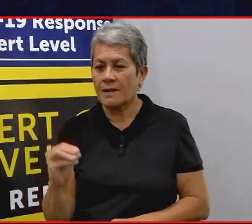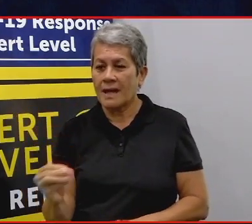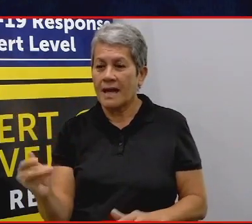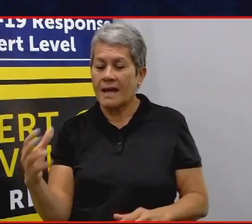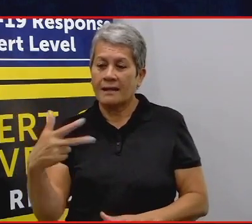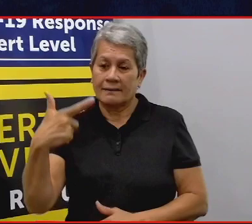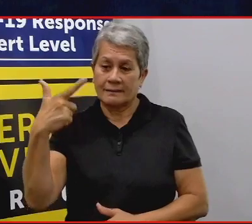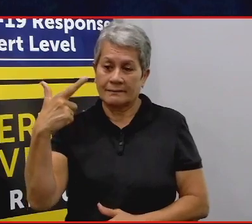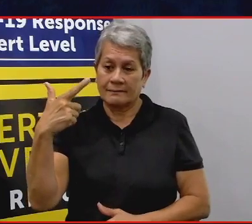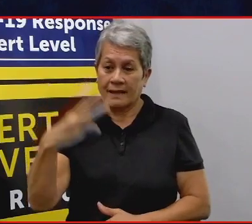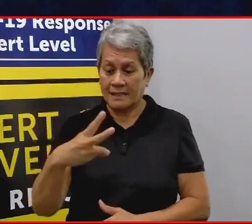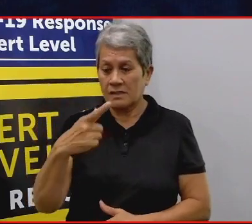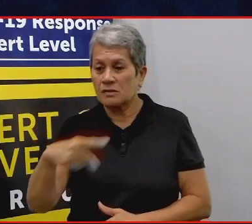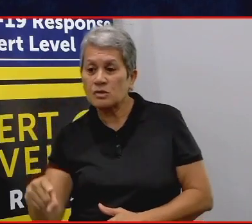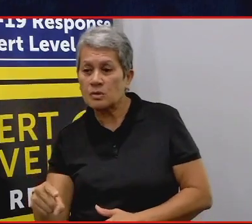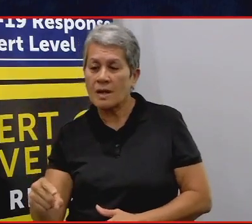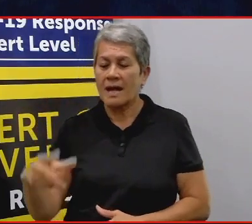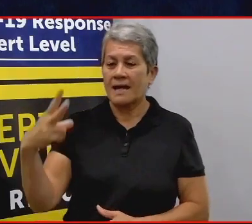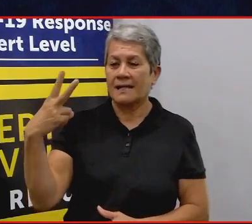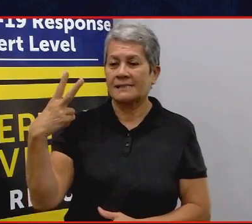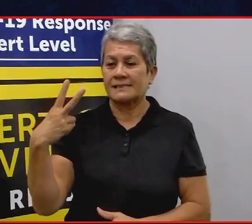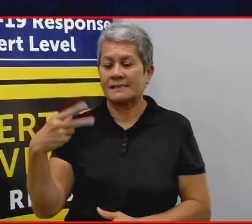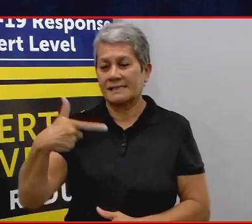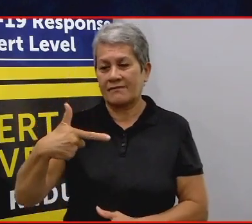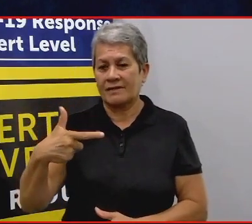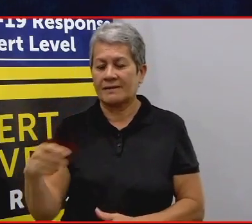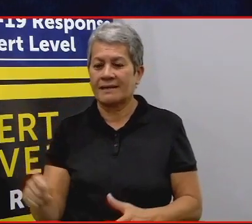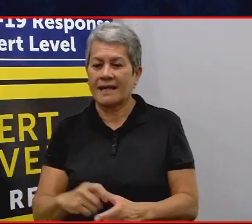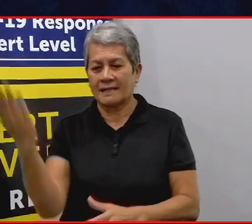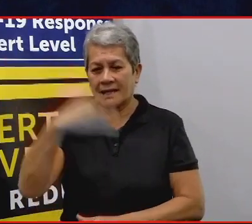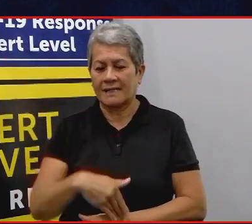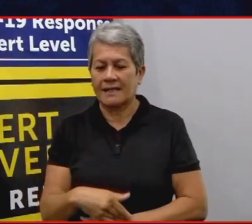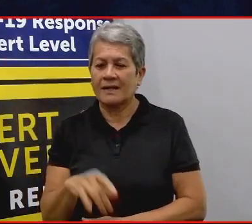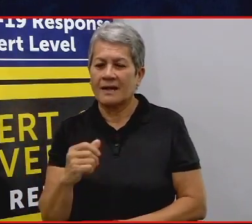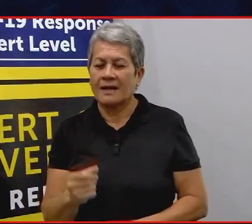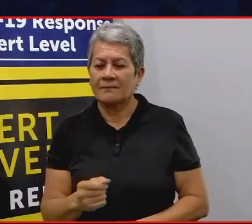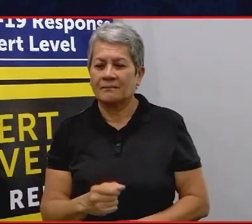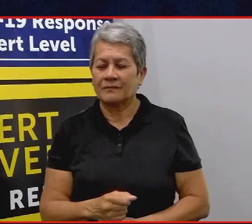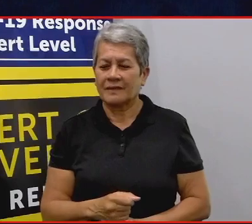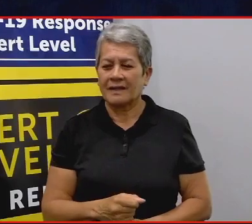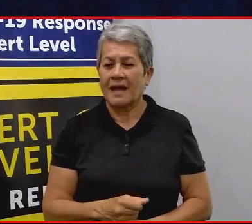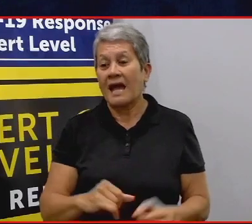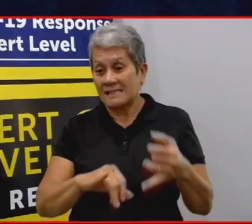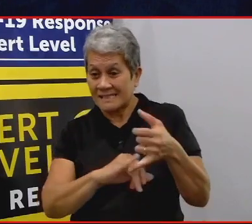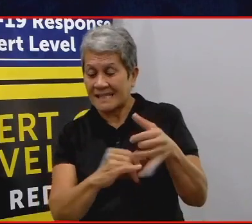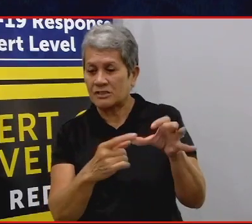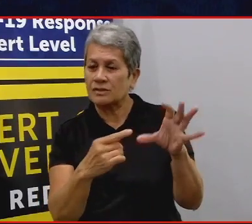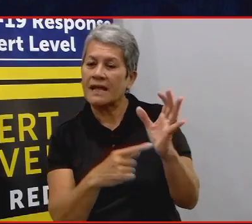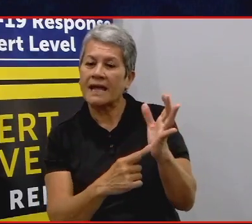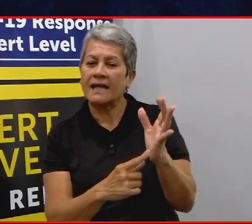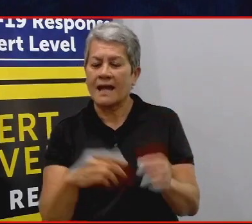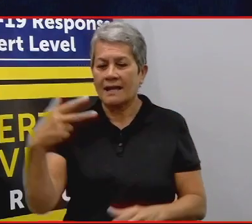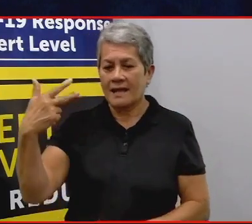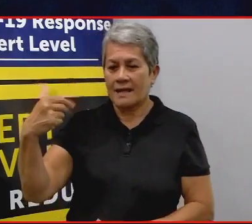over the weekend, Saturday the 9th of October, 8 a.m. to 4 p.m. and Sunday the 10th of October,